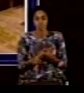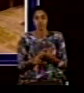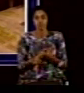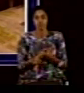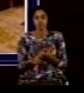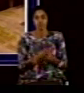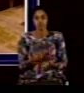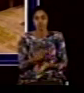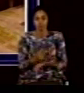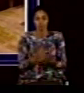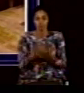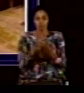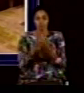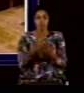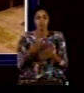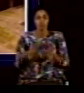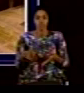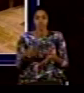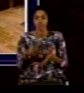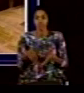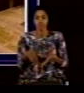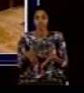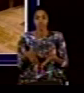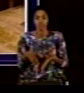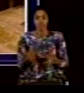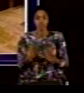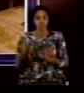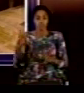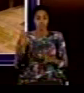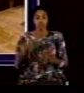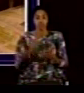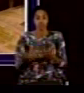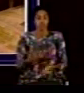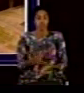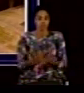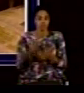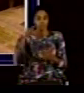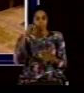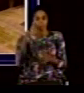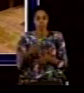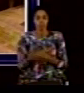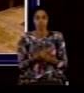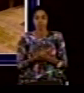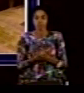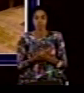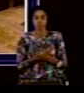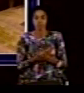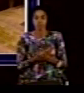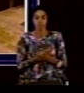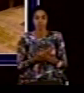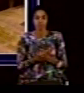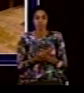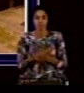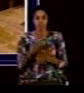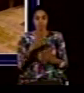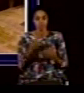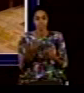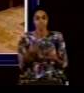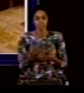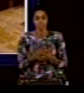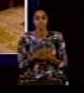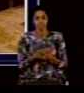I started following Papa Kumuyi on YouTube, at the crusade, at